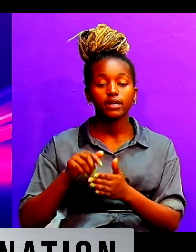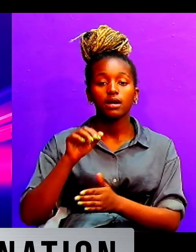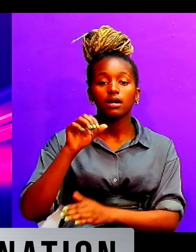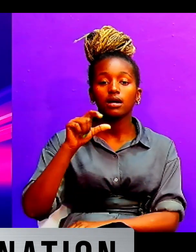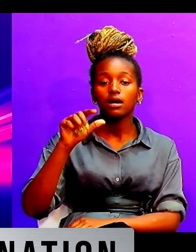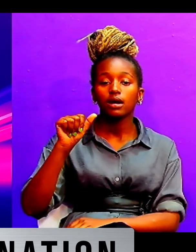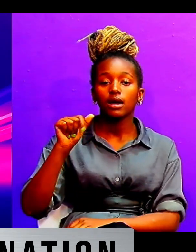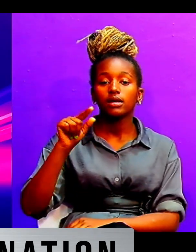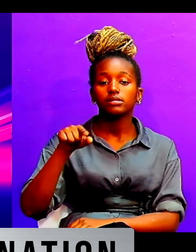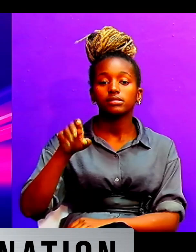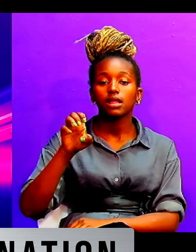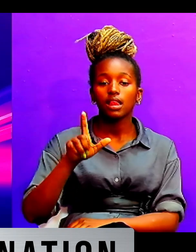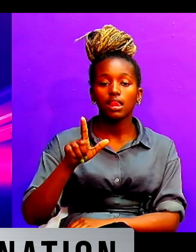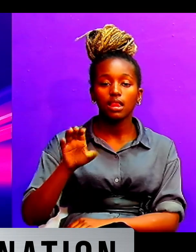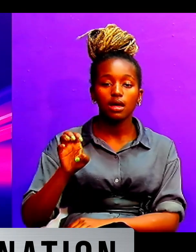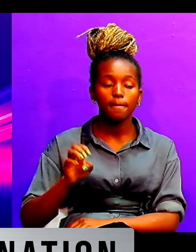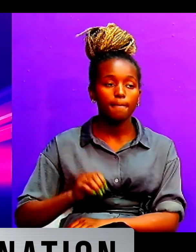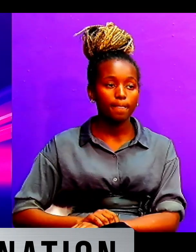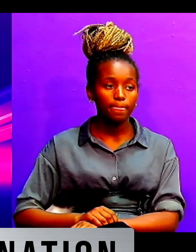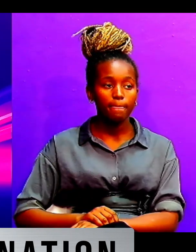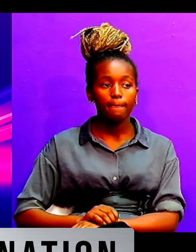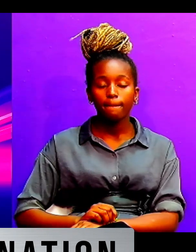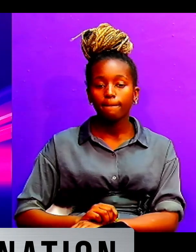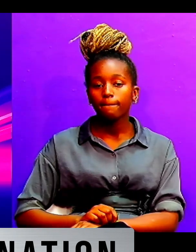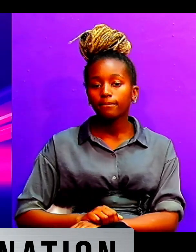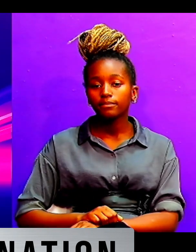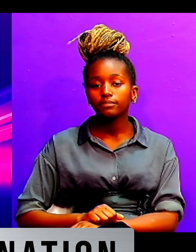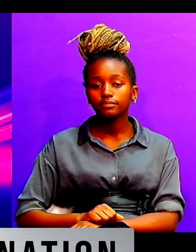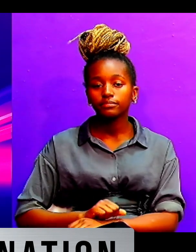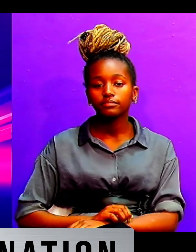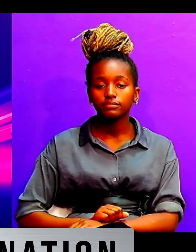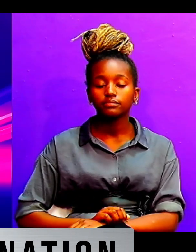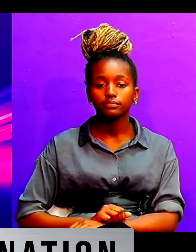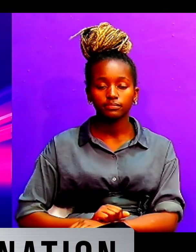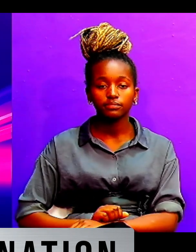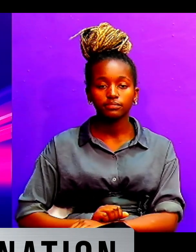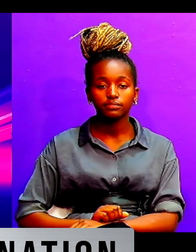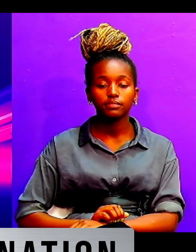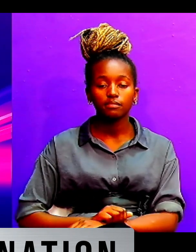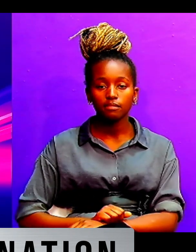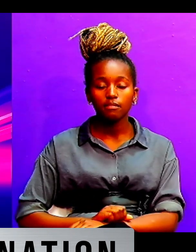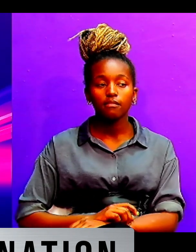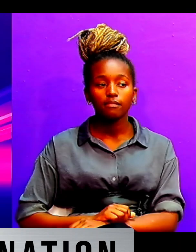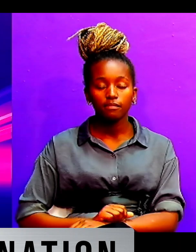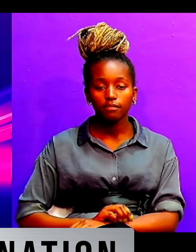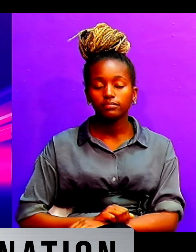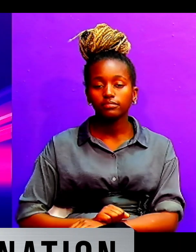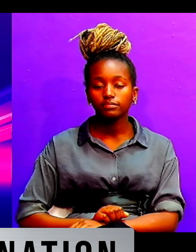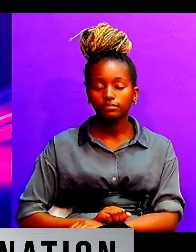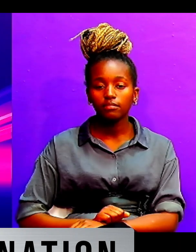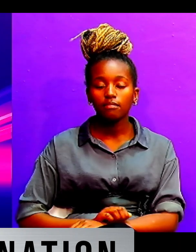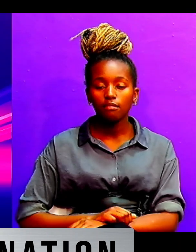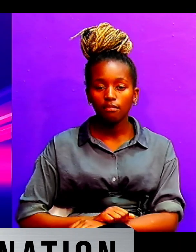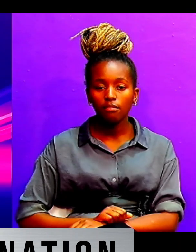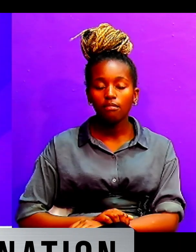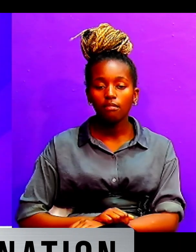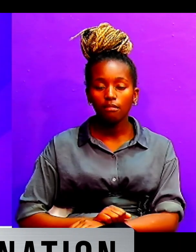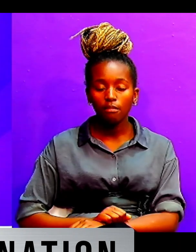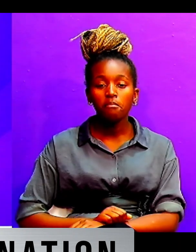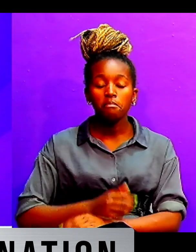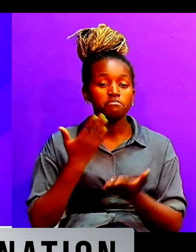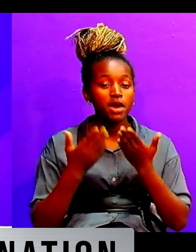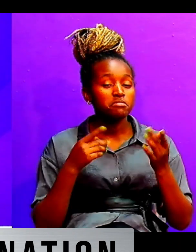swara. Not swara ile ya Nooks, but a gazelle, swara. Okay. Yes, I know